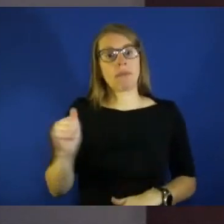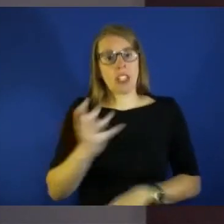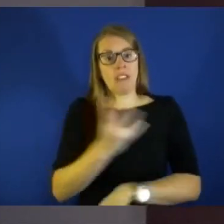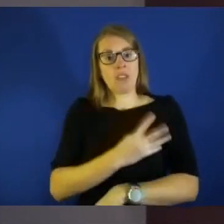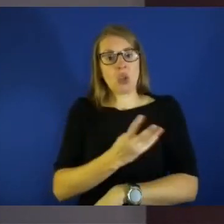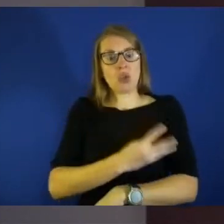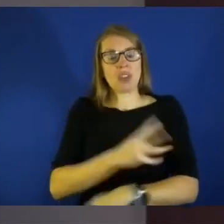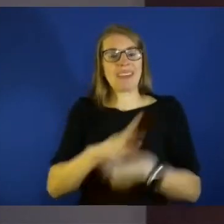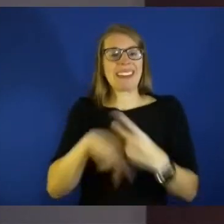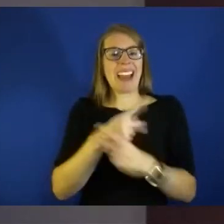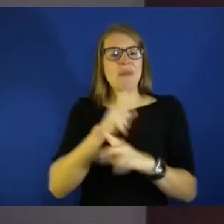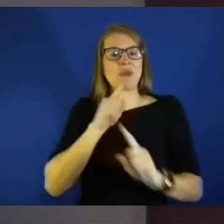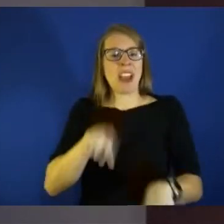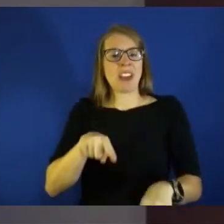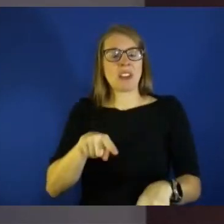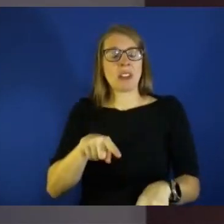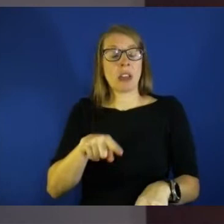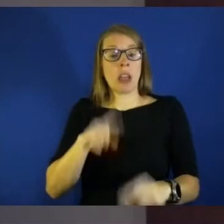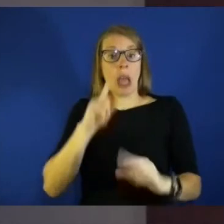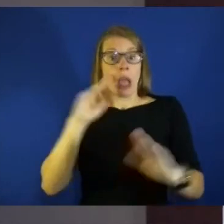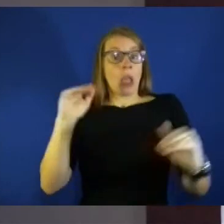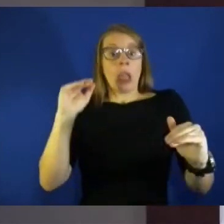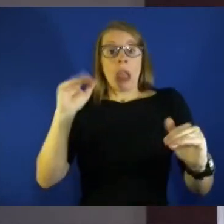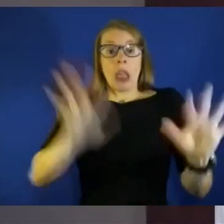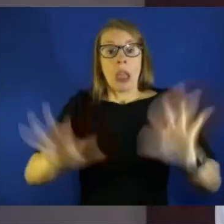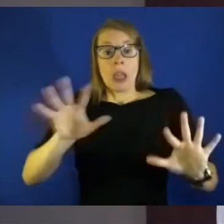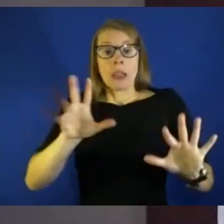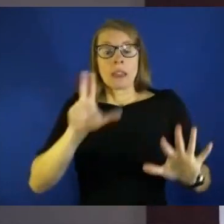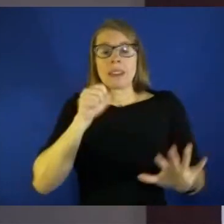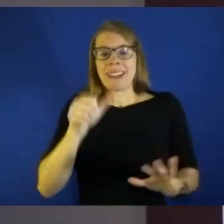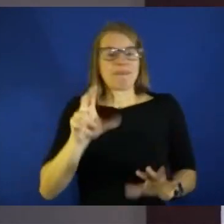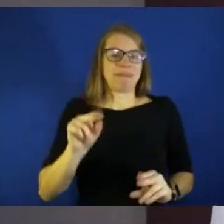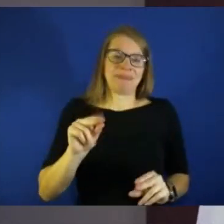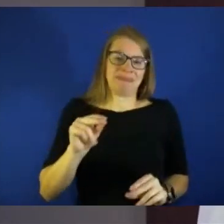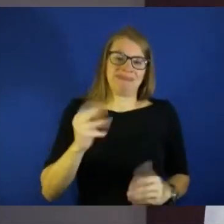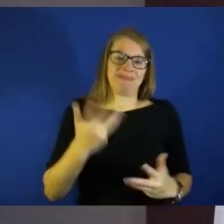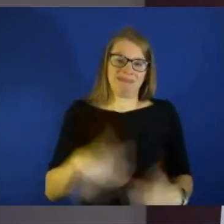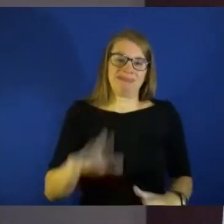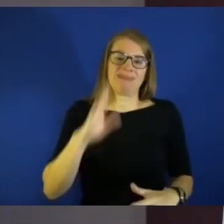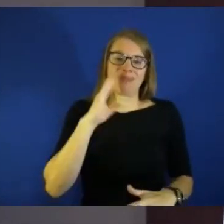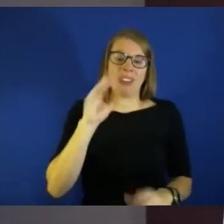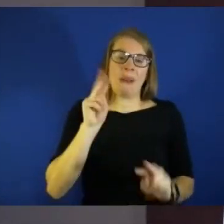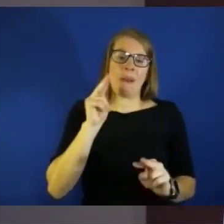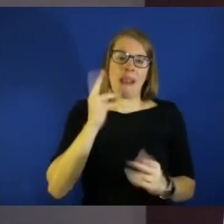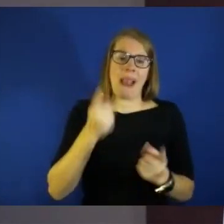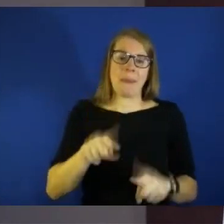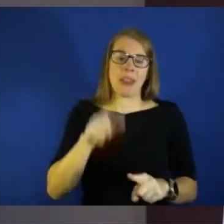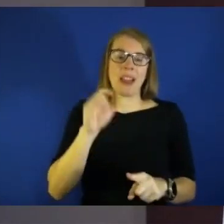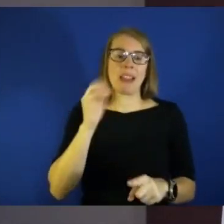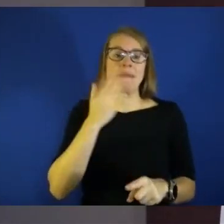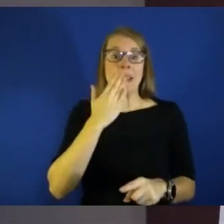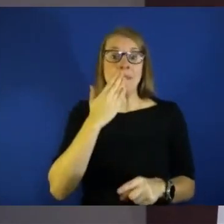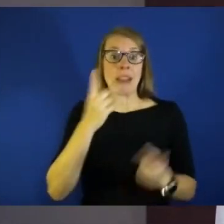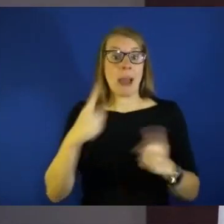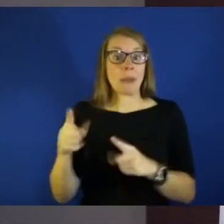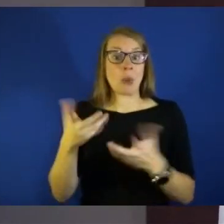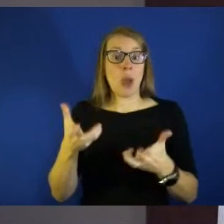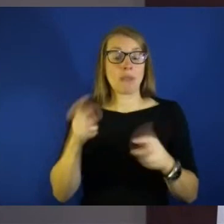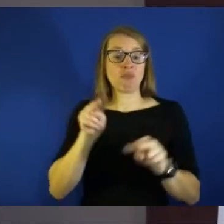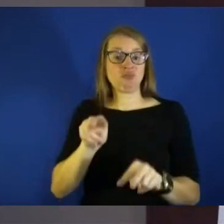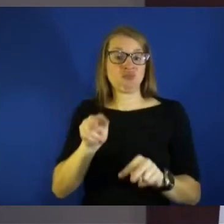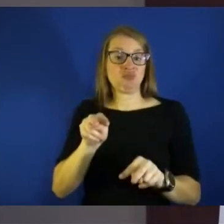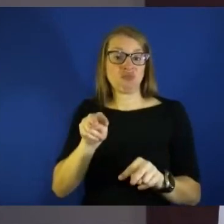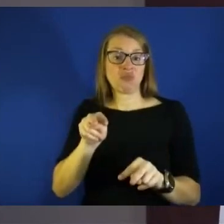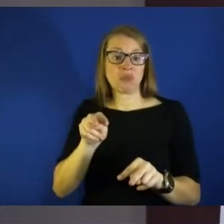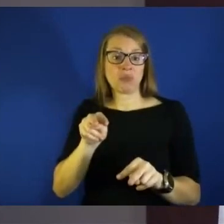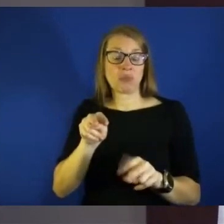and so that's not an unexpected thing with any infusion, that you would see some people have that. Thankfully, what's happened really in all those cases is stop